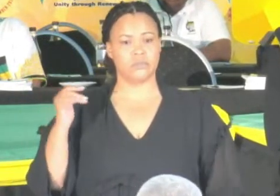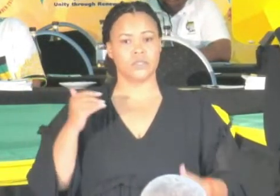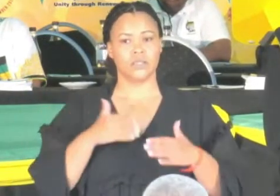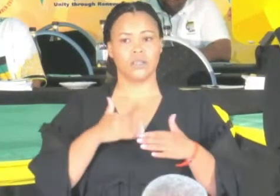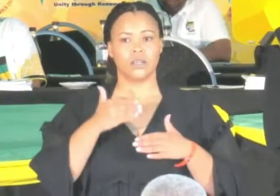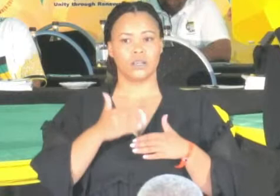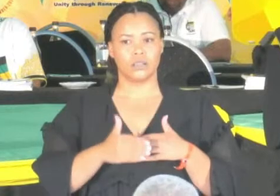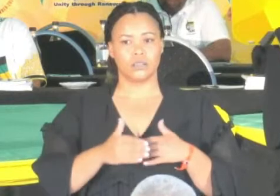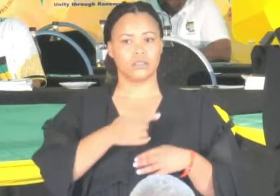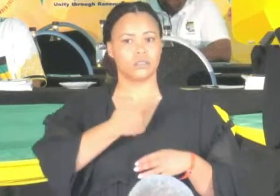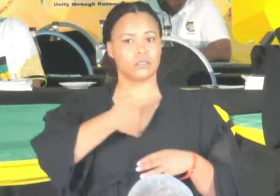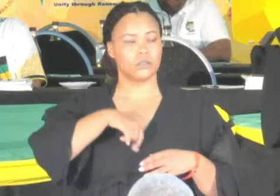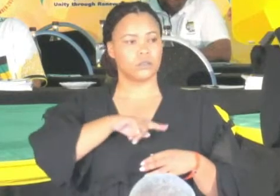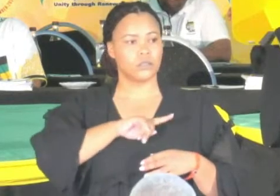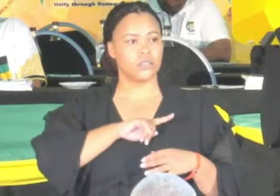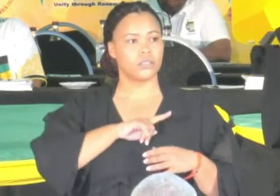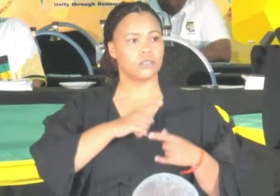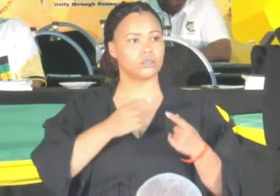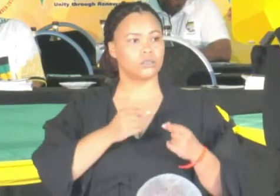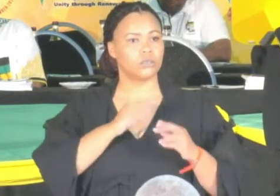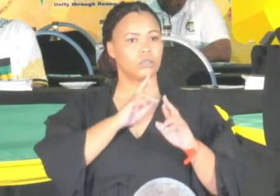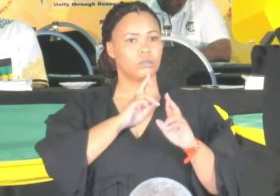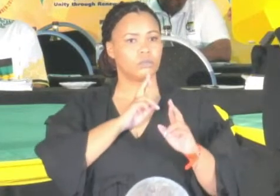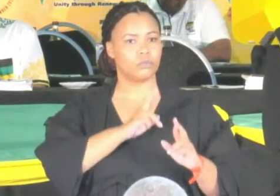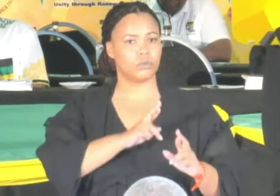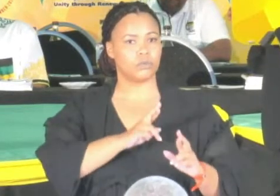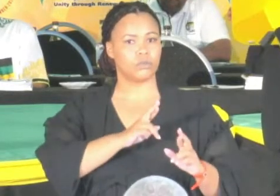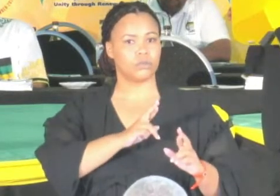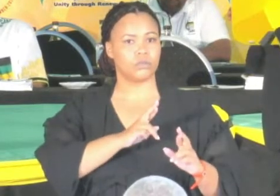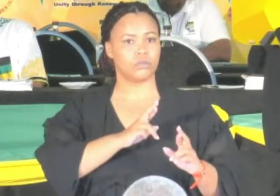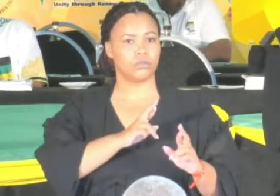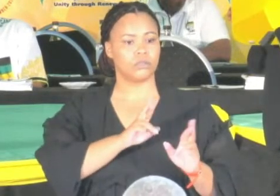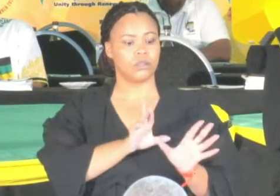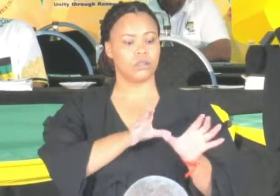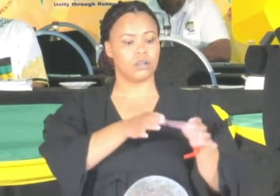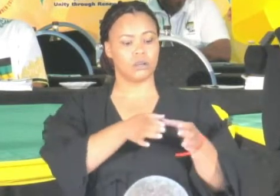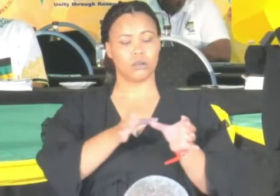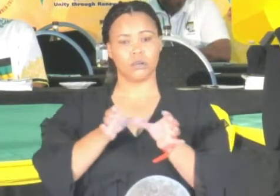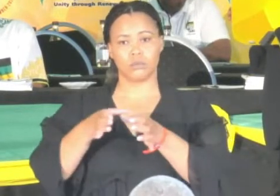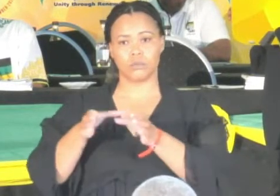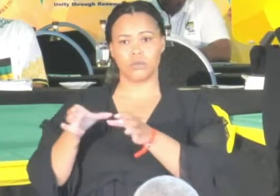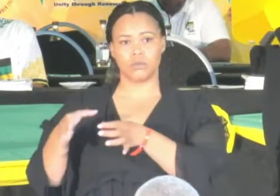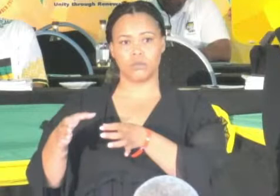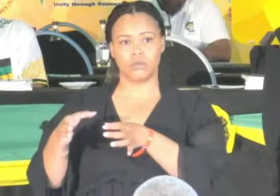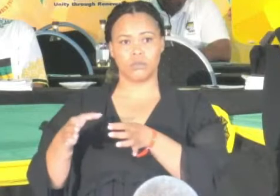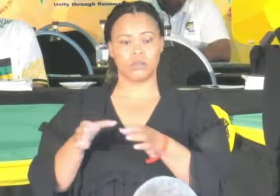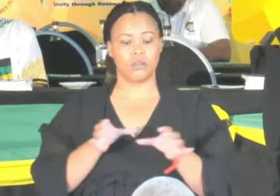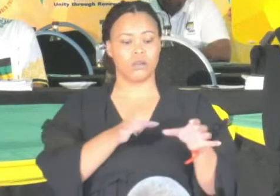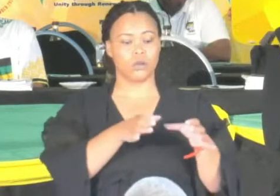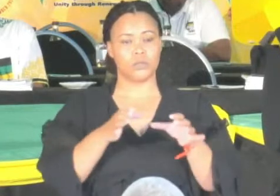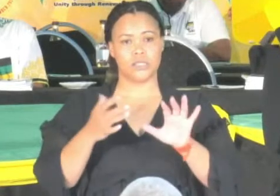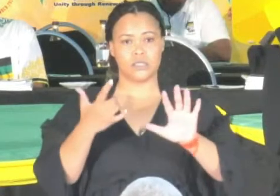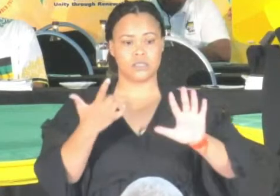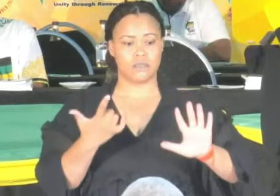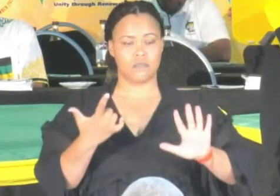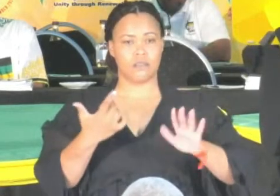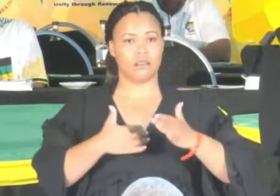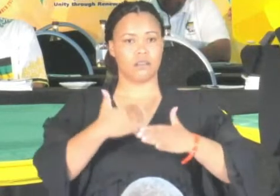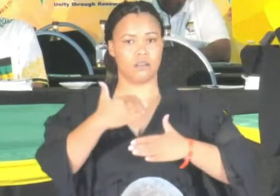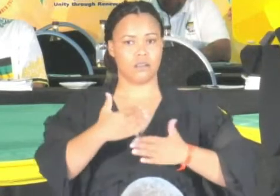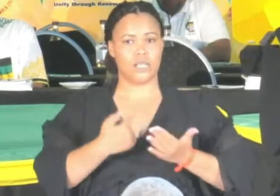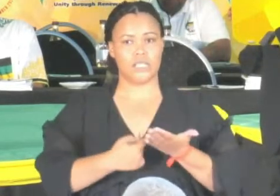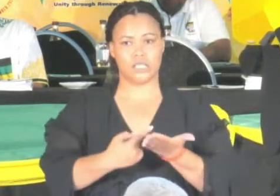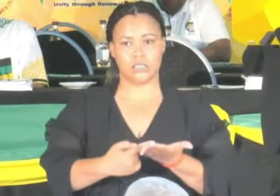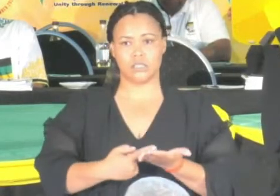there, we'll go straight to the reports of the commissions. We'll take the first seven and open for